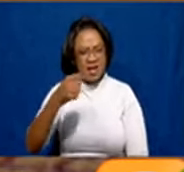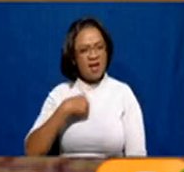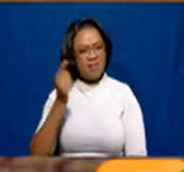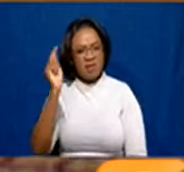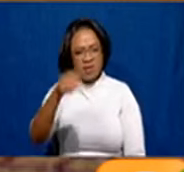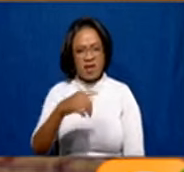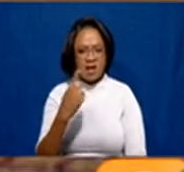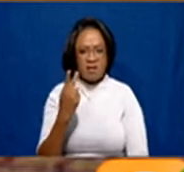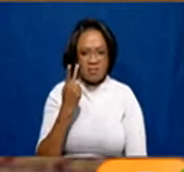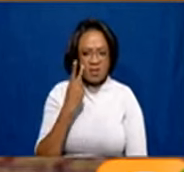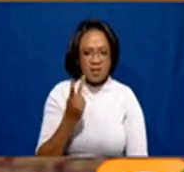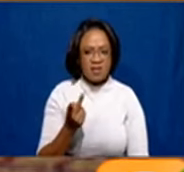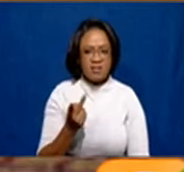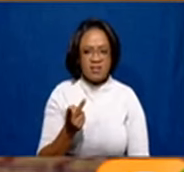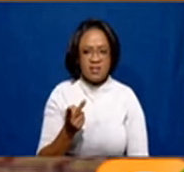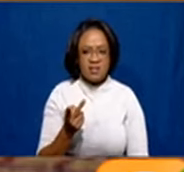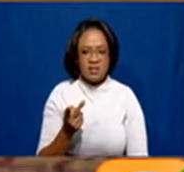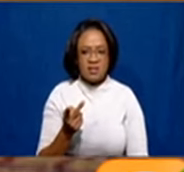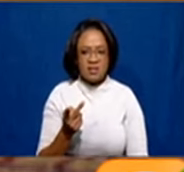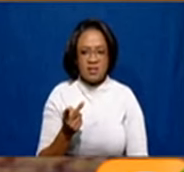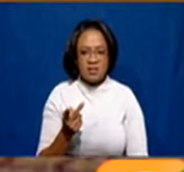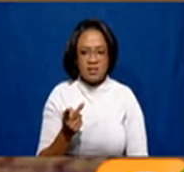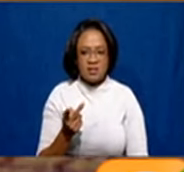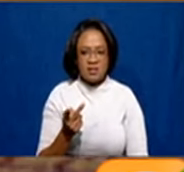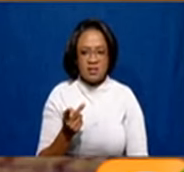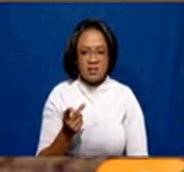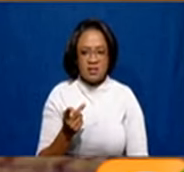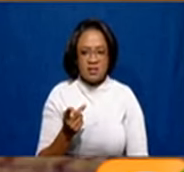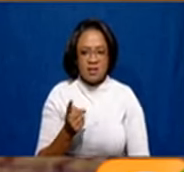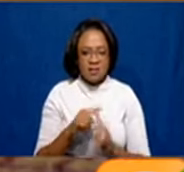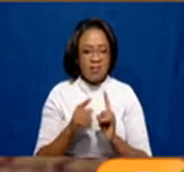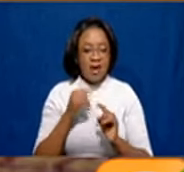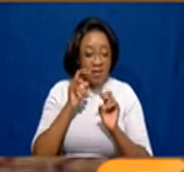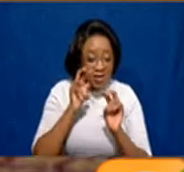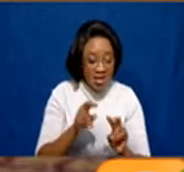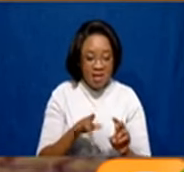come to hospital, but I didn't know it was going to break me.